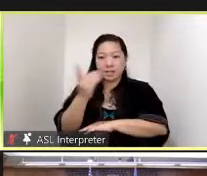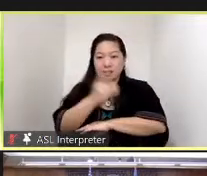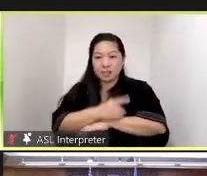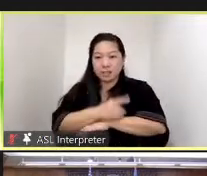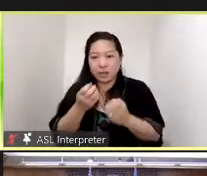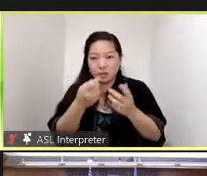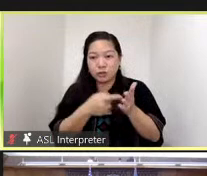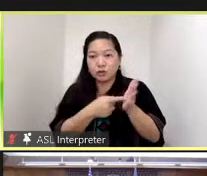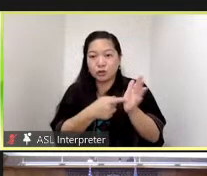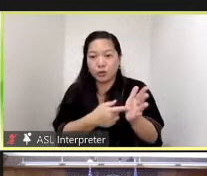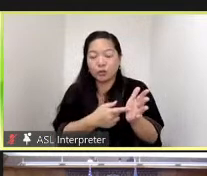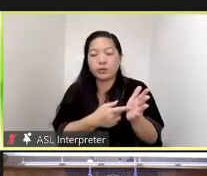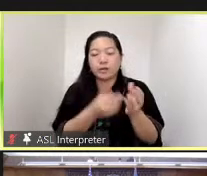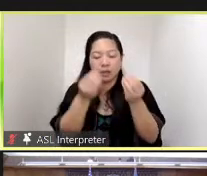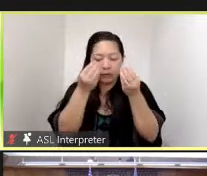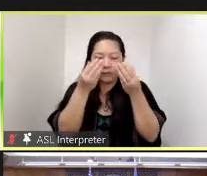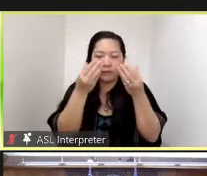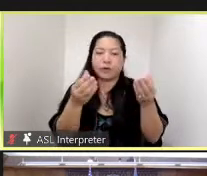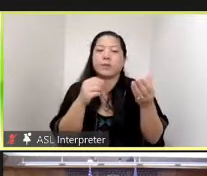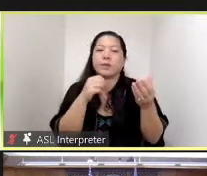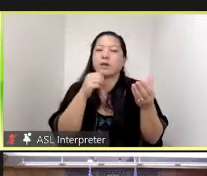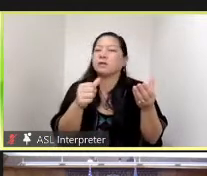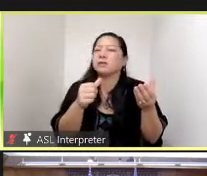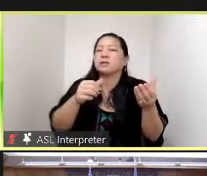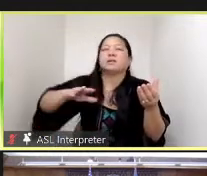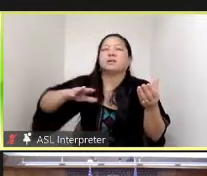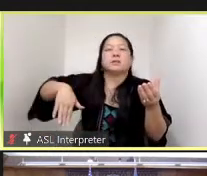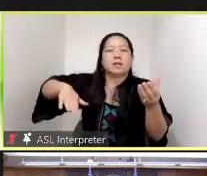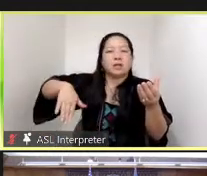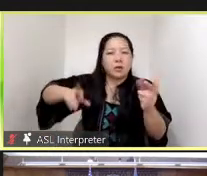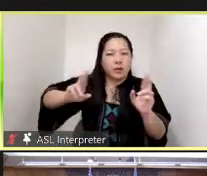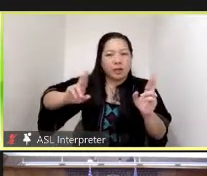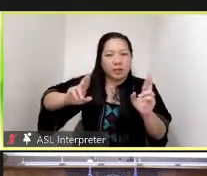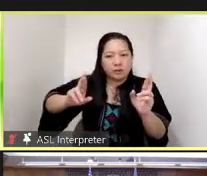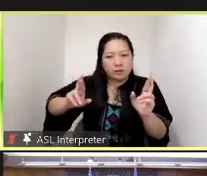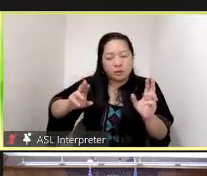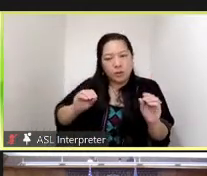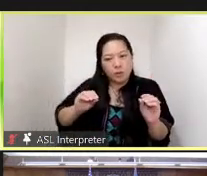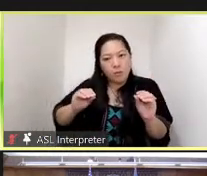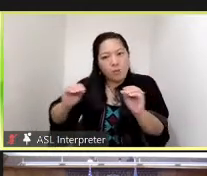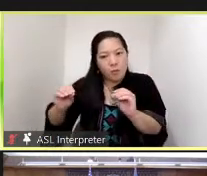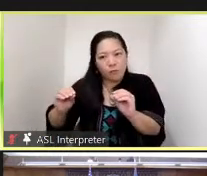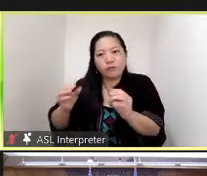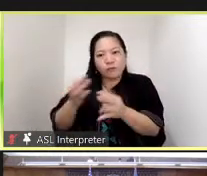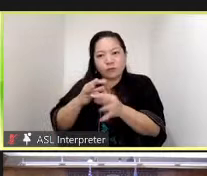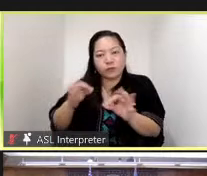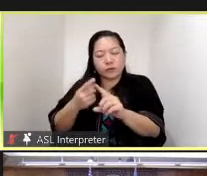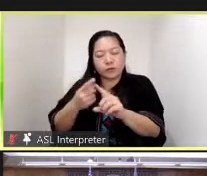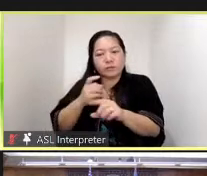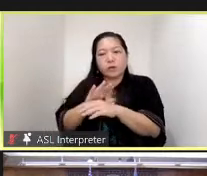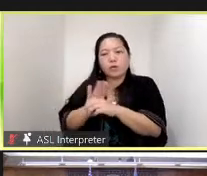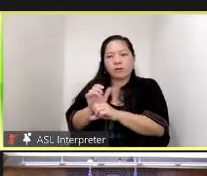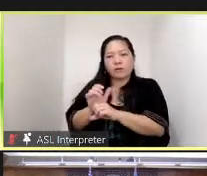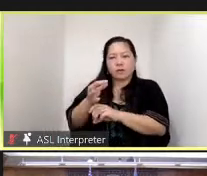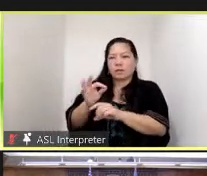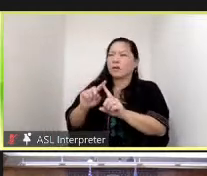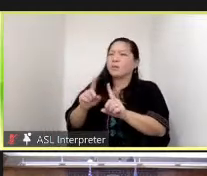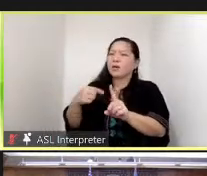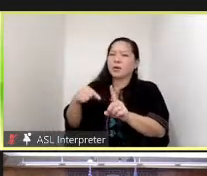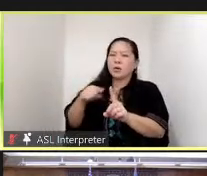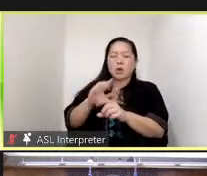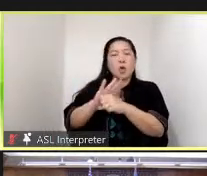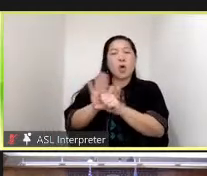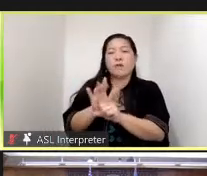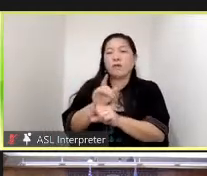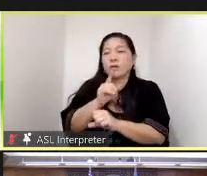say, we're not out of the woods just yet, right? Something that we have learned is that COVID really loves the holidays, and we